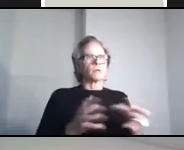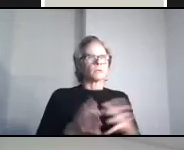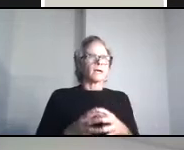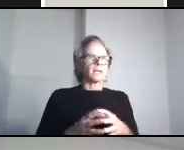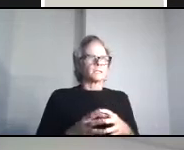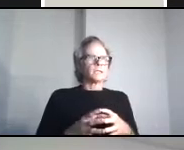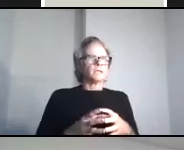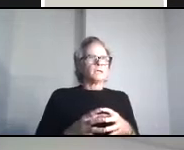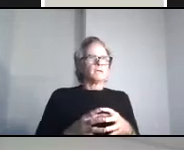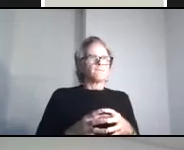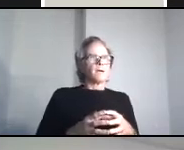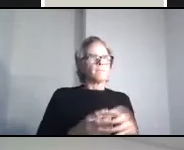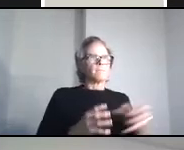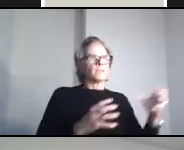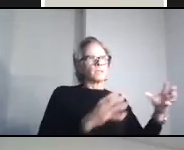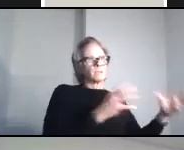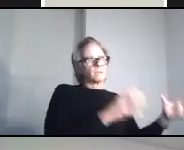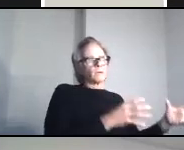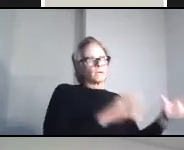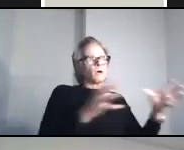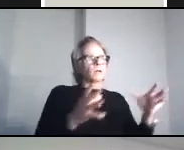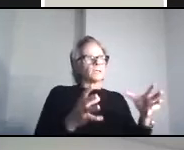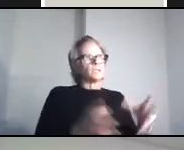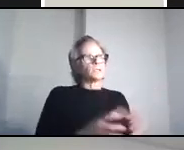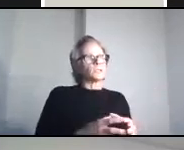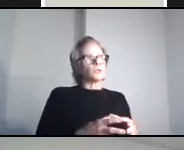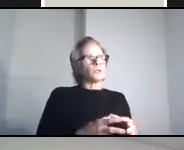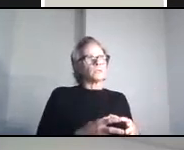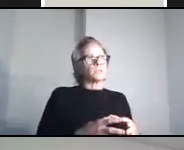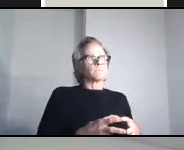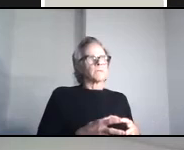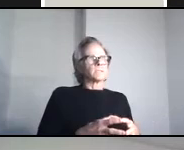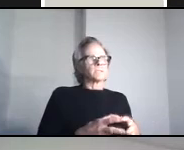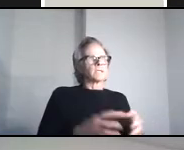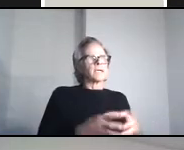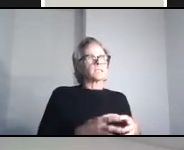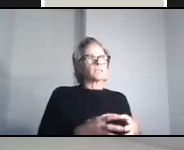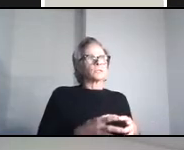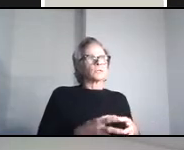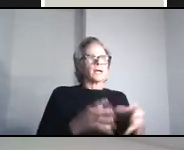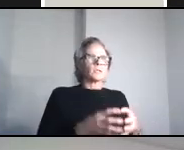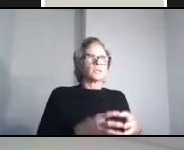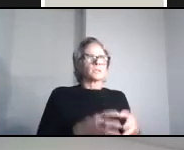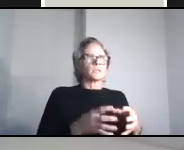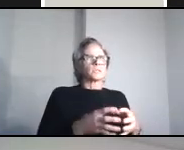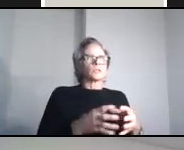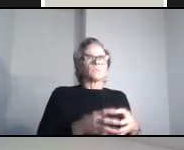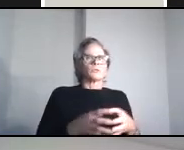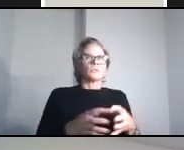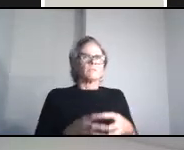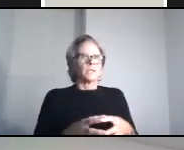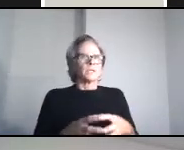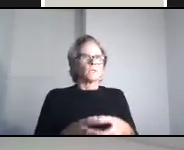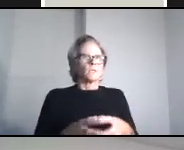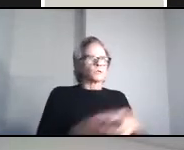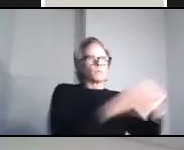the borrowed light, the great hall into the children's space and connecting the two. And I actually think this is a tribute to